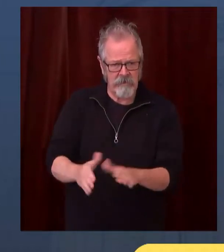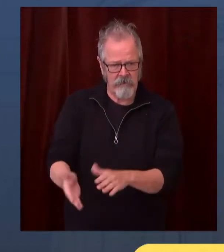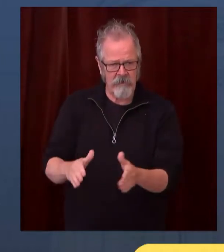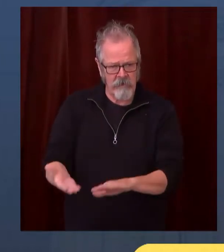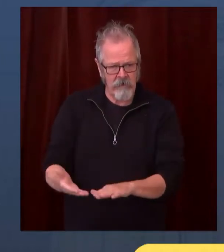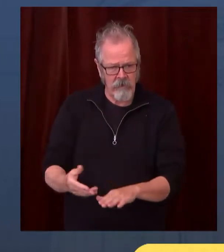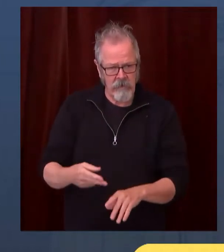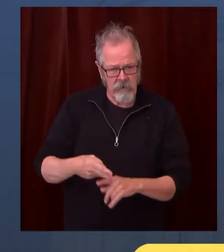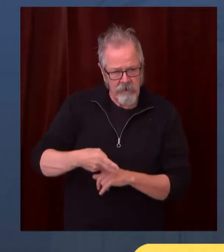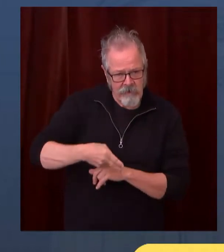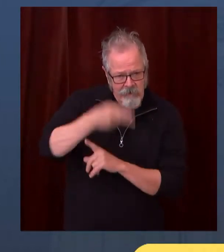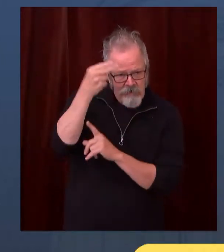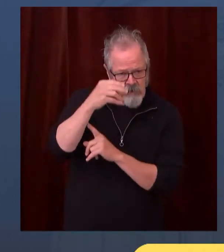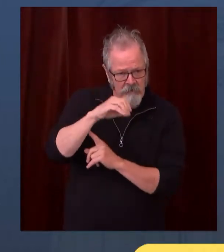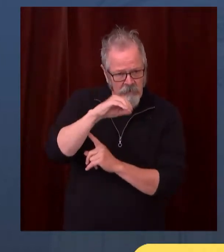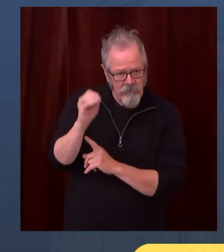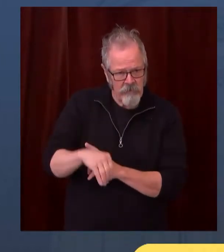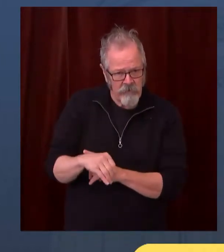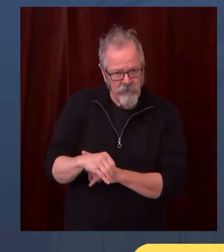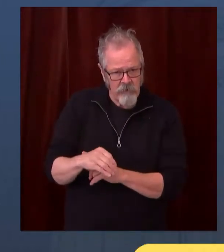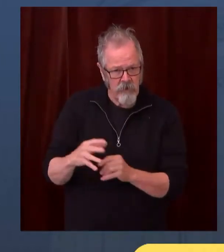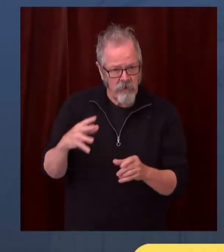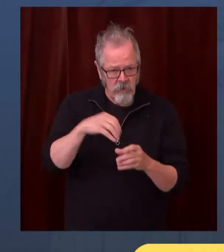this framework to open,